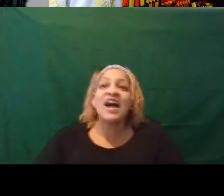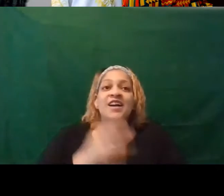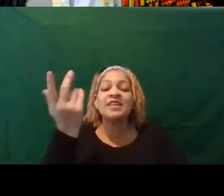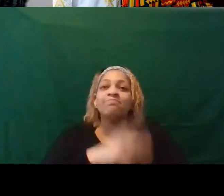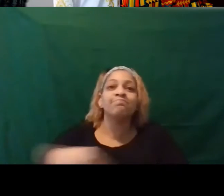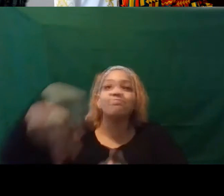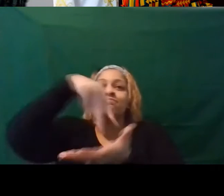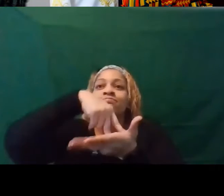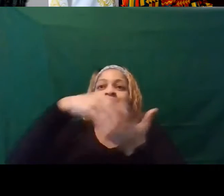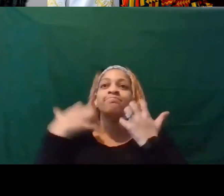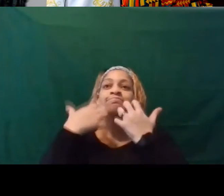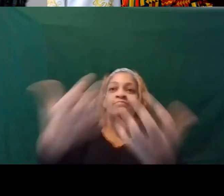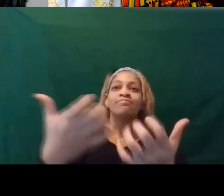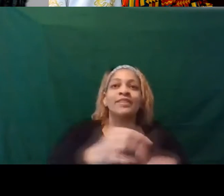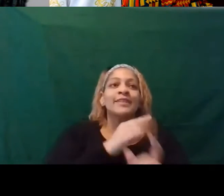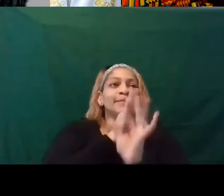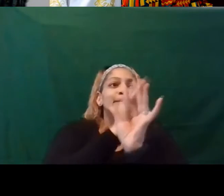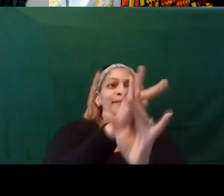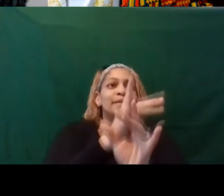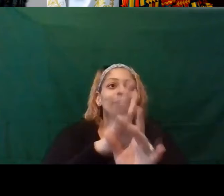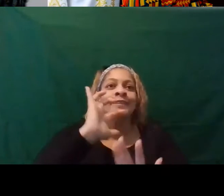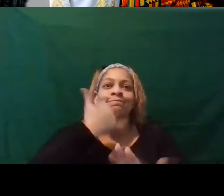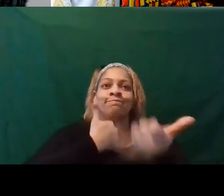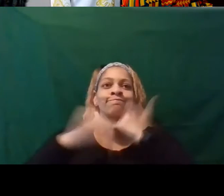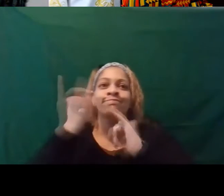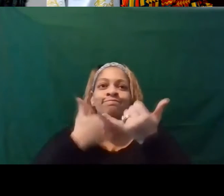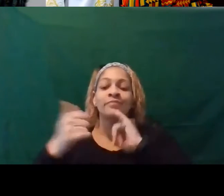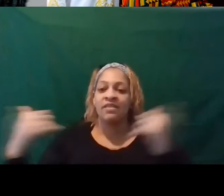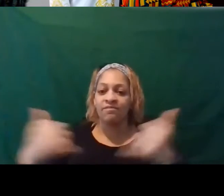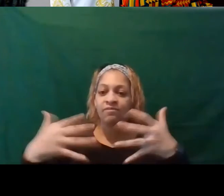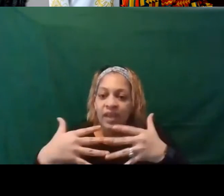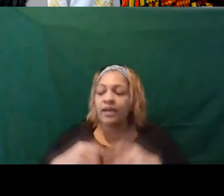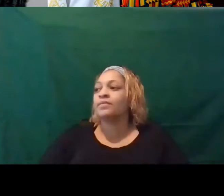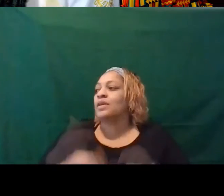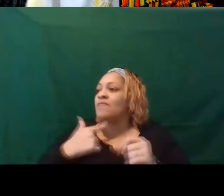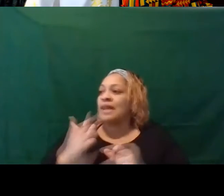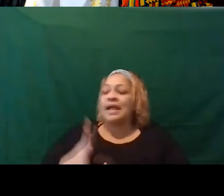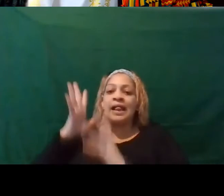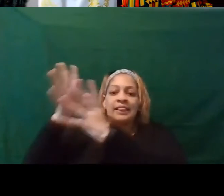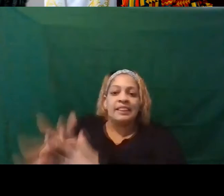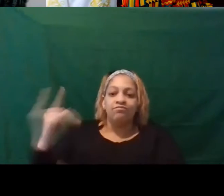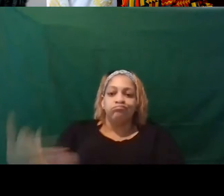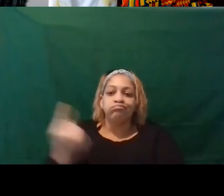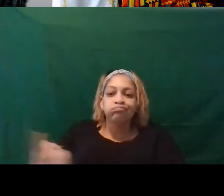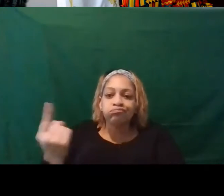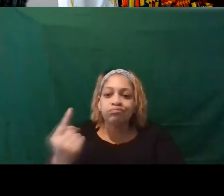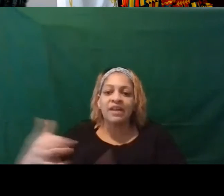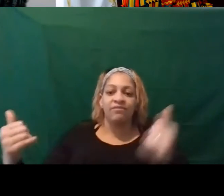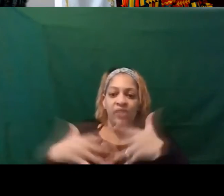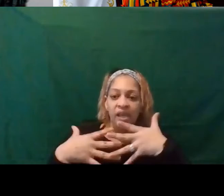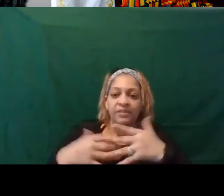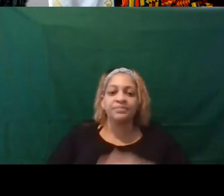of anxiety, that's fear-based. The fear of abandonment and loneliness. Fear. So if we're